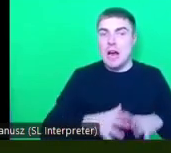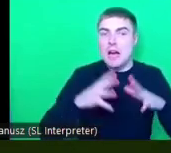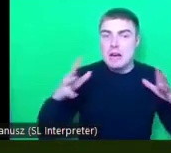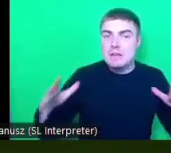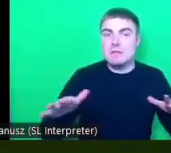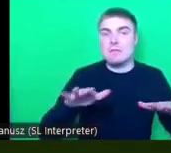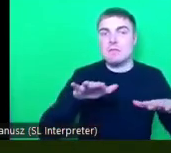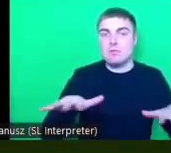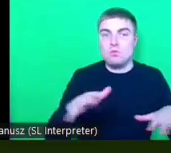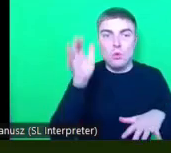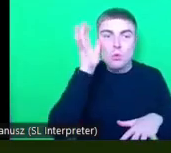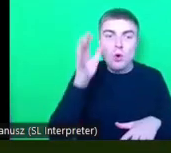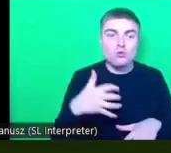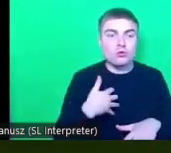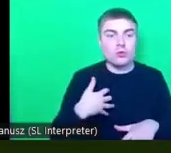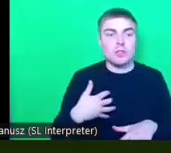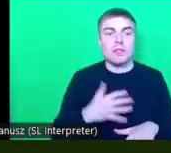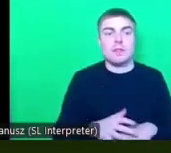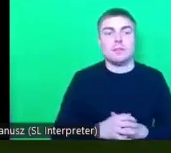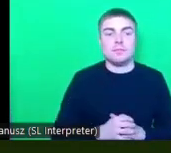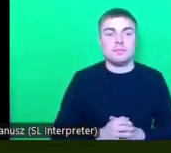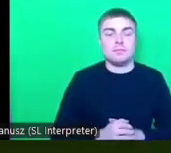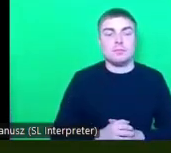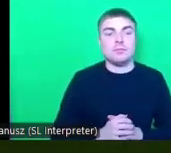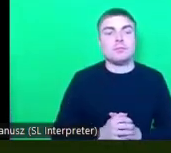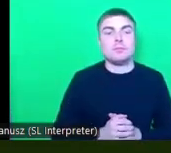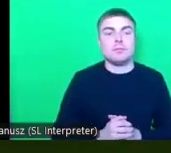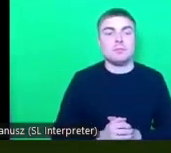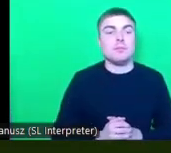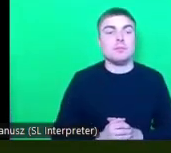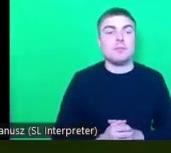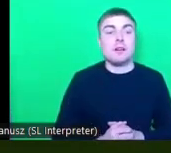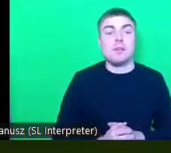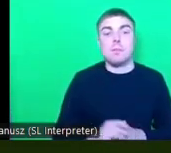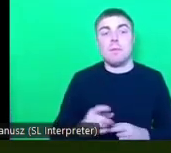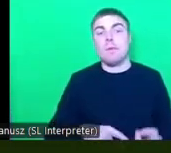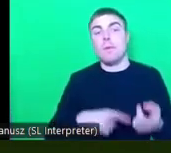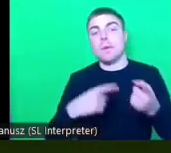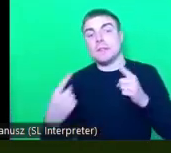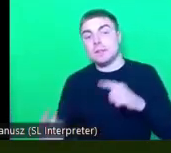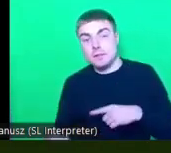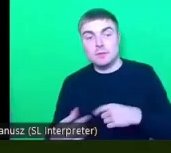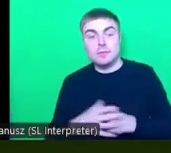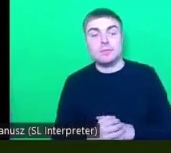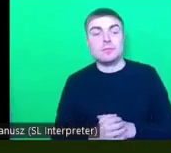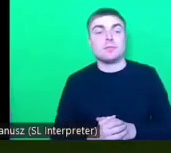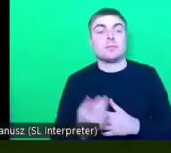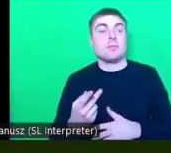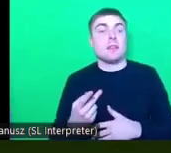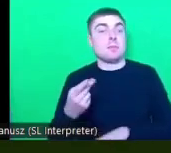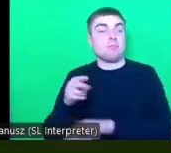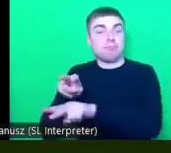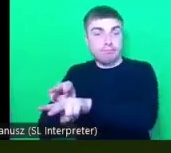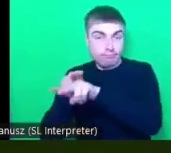overcompensate for wolf predation. When they know that they have wolves establishing on their hunting ground, they